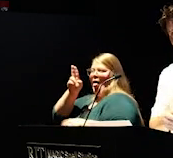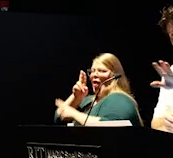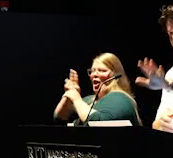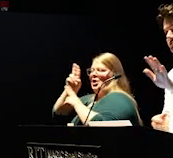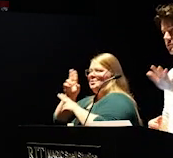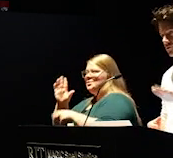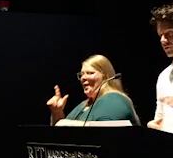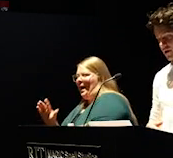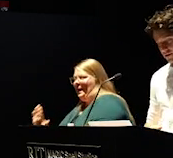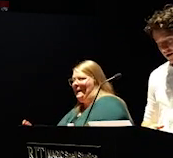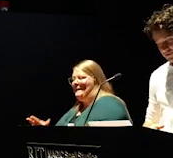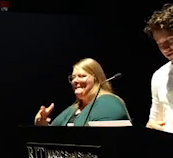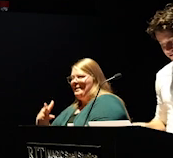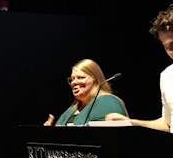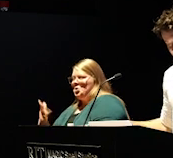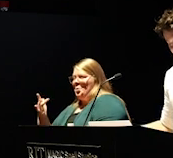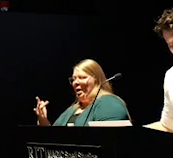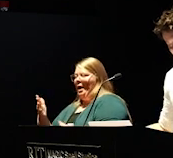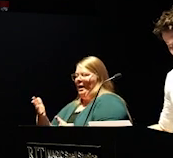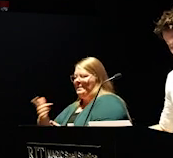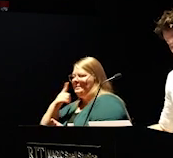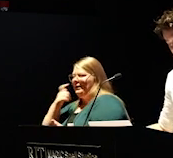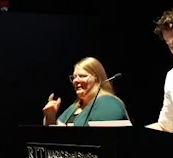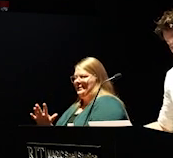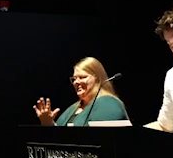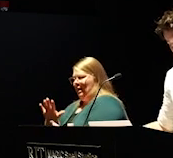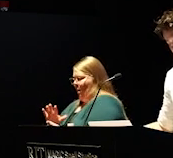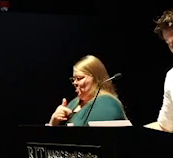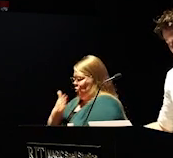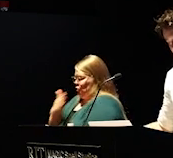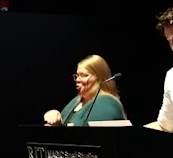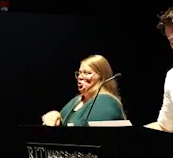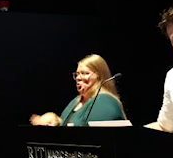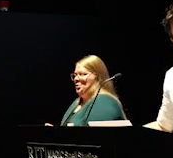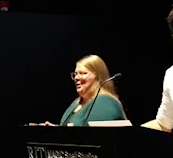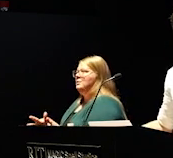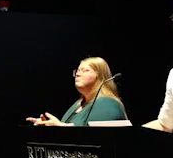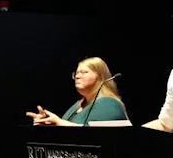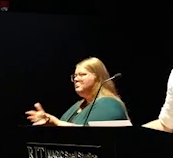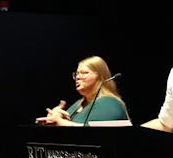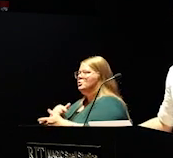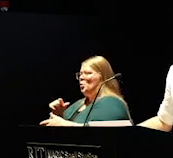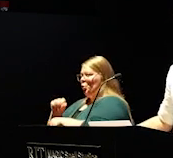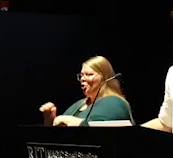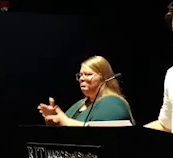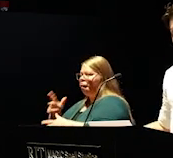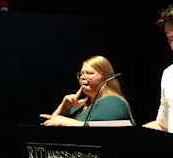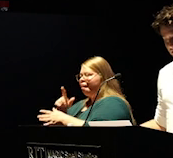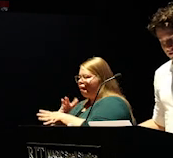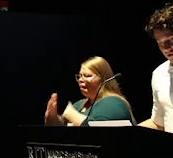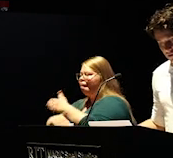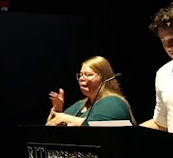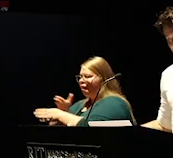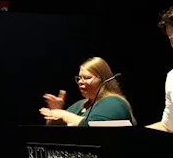good at it, right? School told me that. Highest honors. In 2003, the minor in creative writing. I live in Brighton, just outside